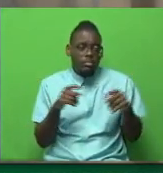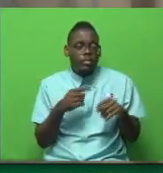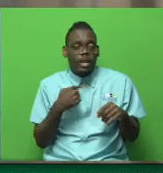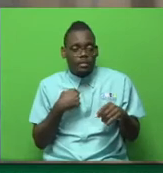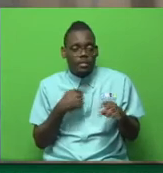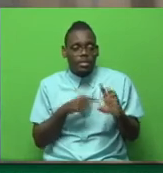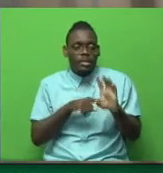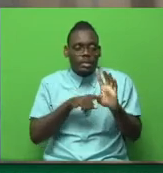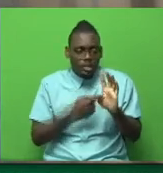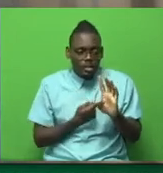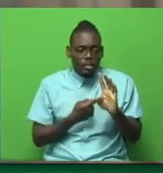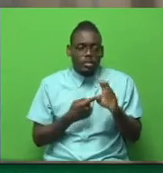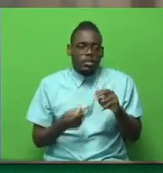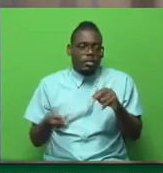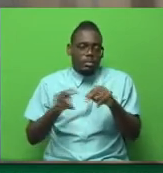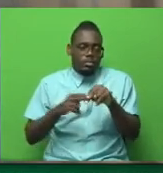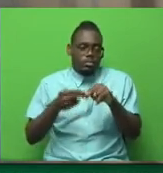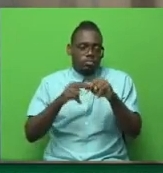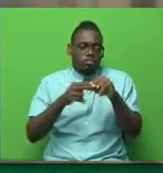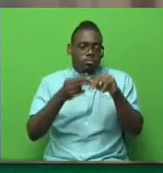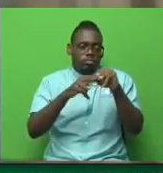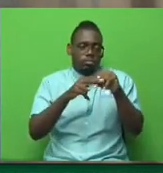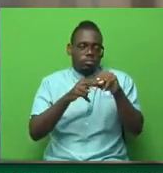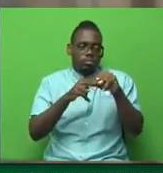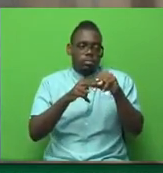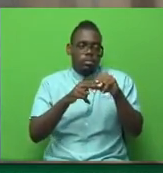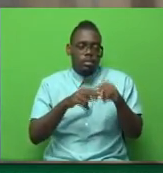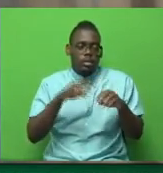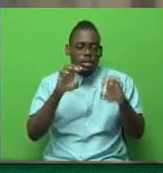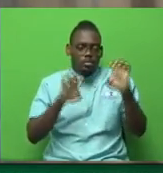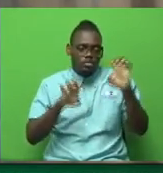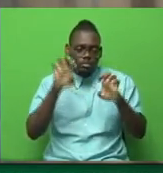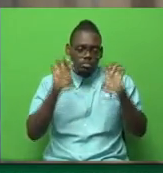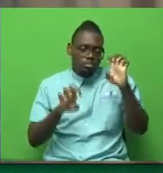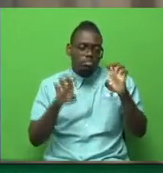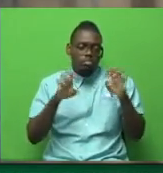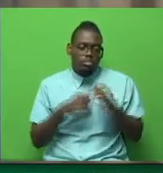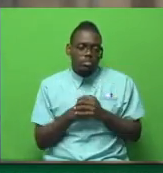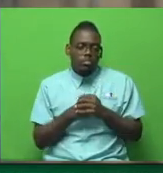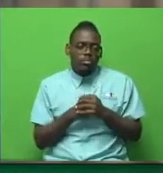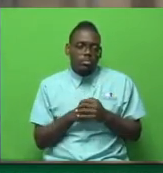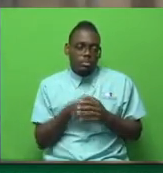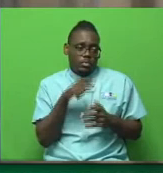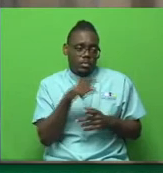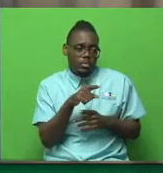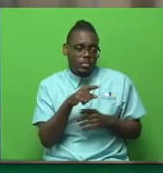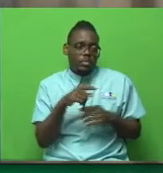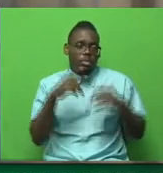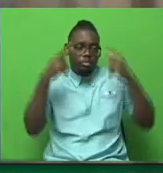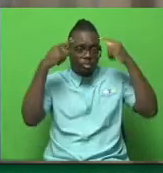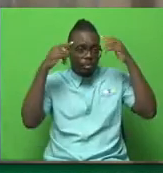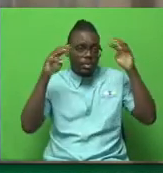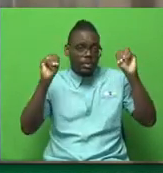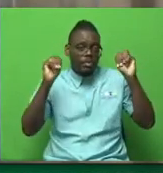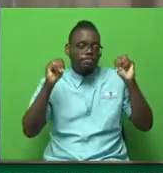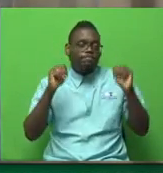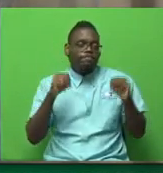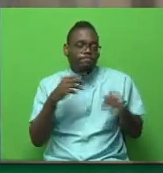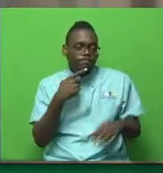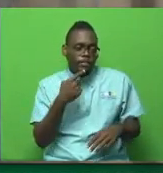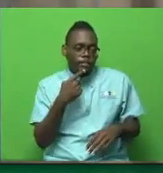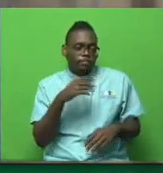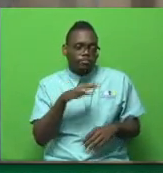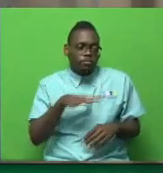the minister the Prime Minister and his inner circle jumps on a plane manners we can Circle The Globe they engage in energy